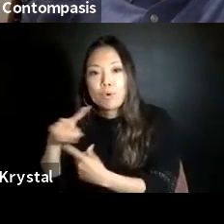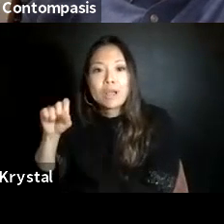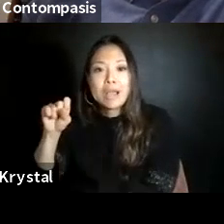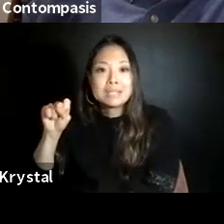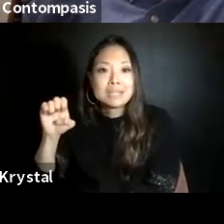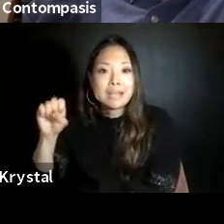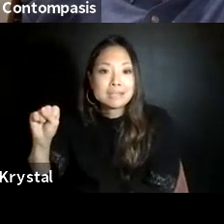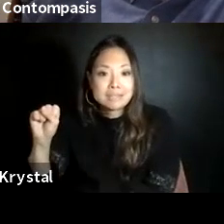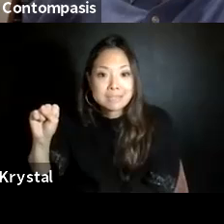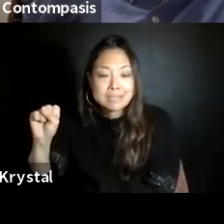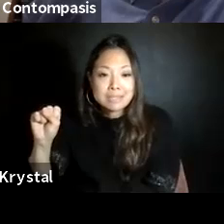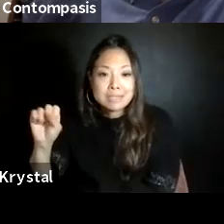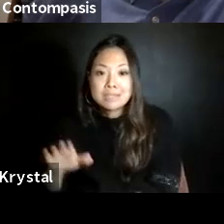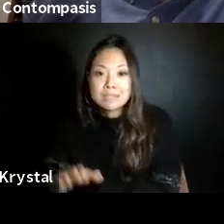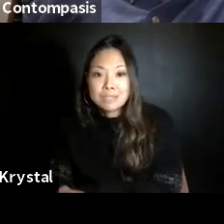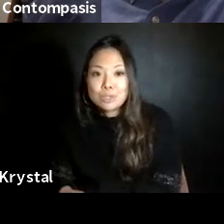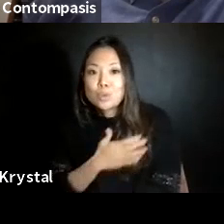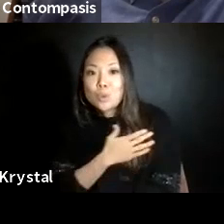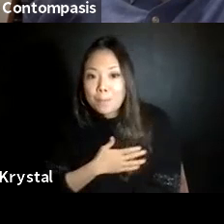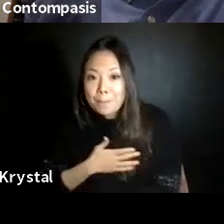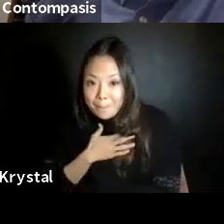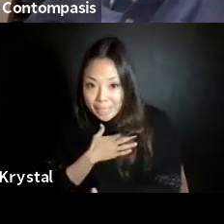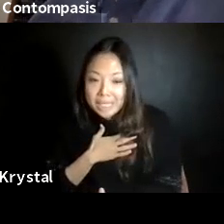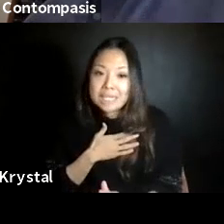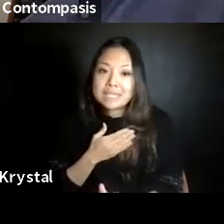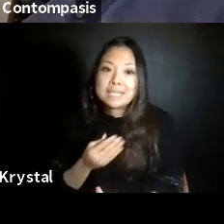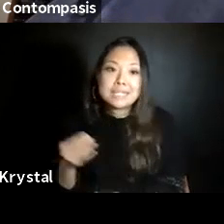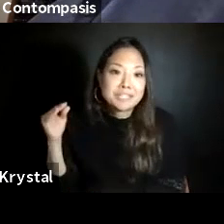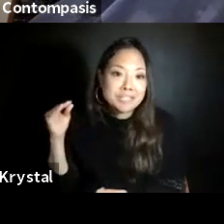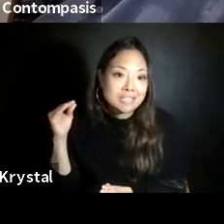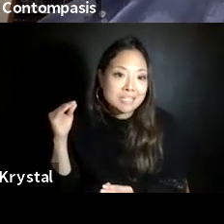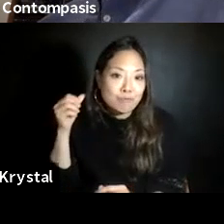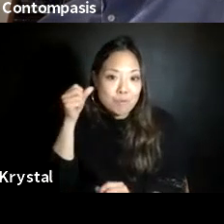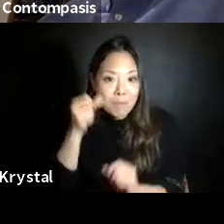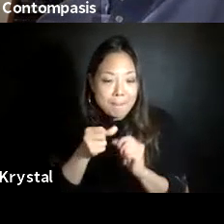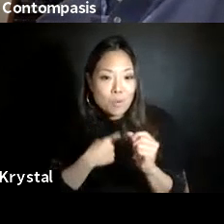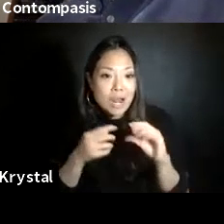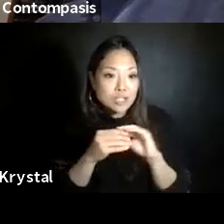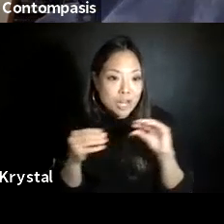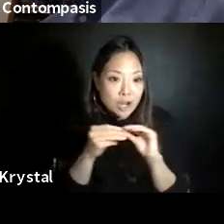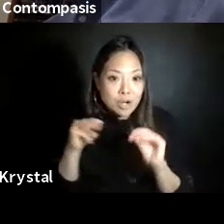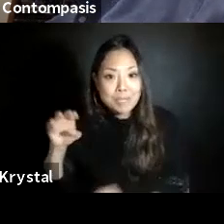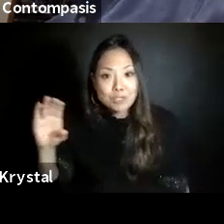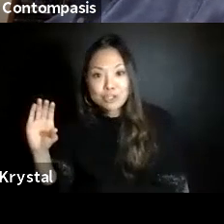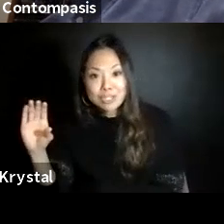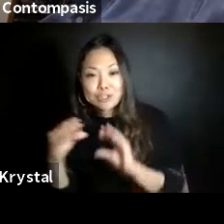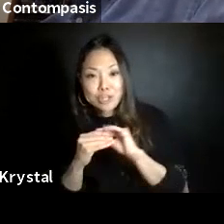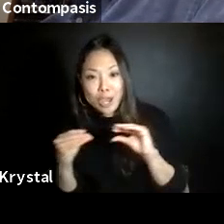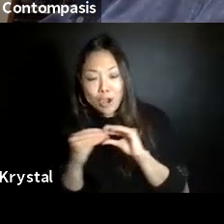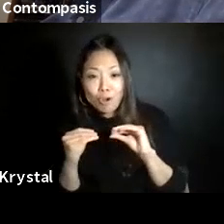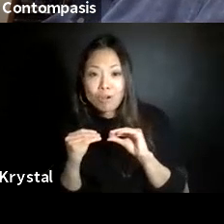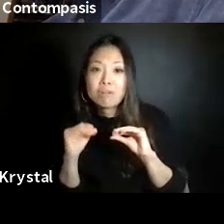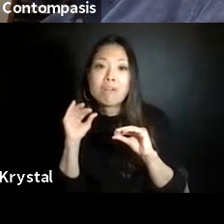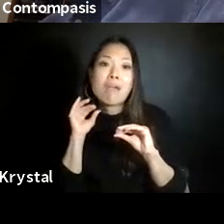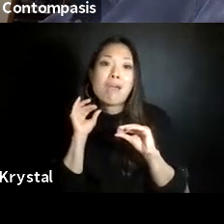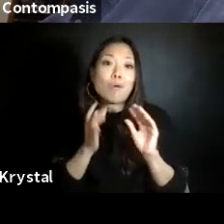Again, please keep in mind what I shared and what Mr. Contopasis has shared about like wanting to have a process that